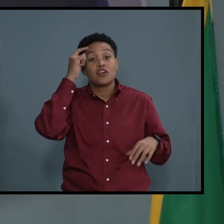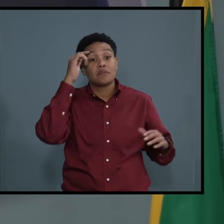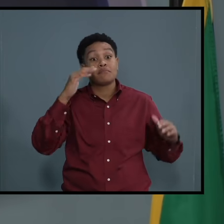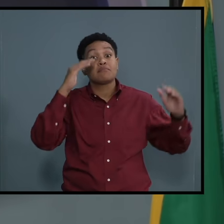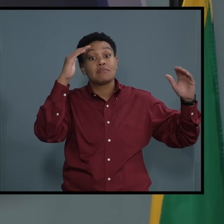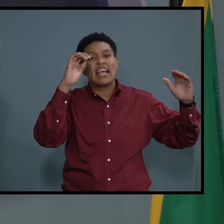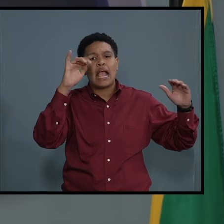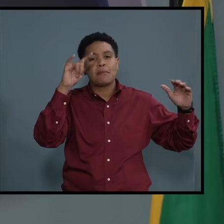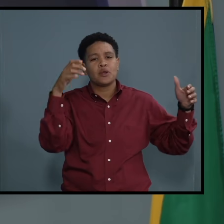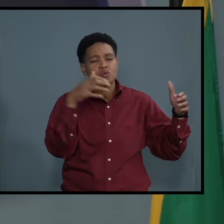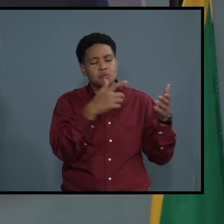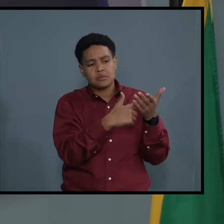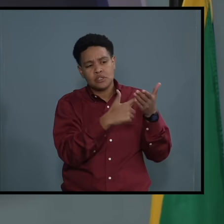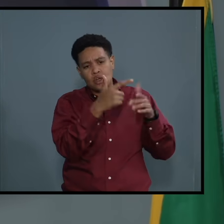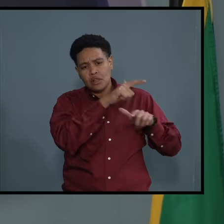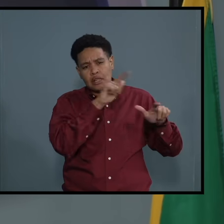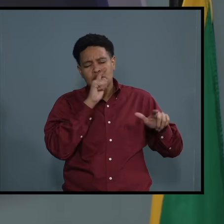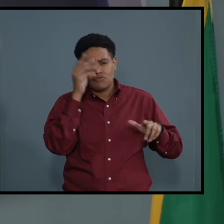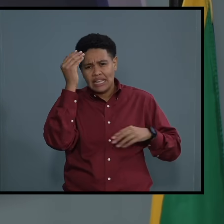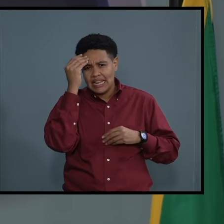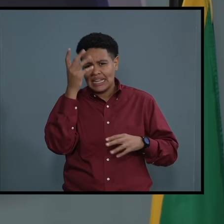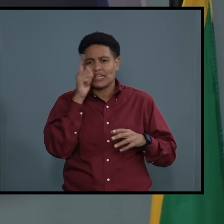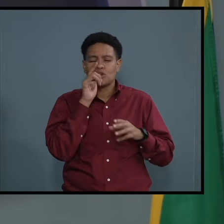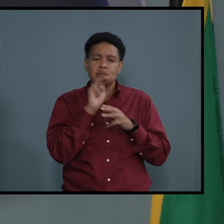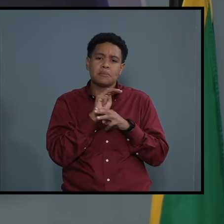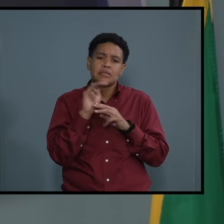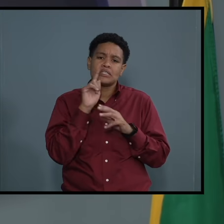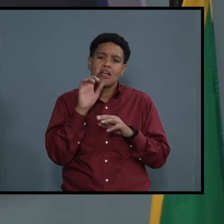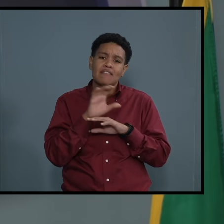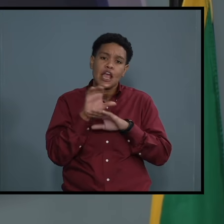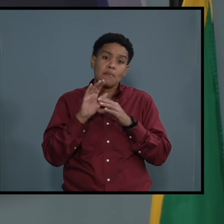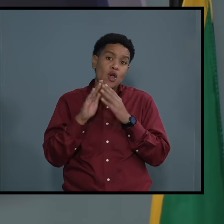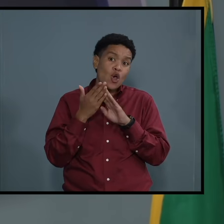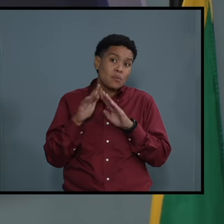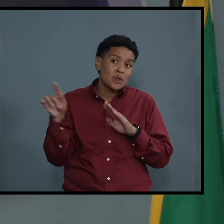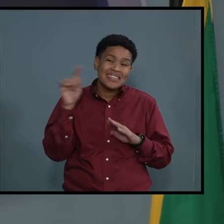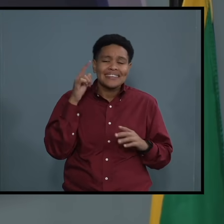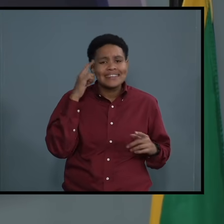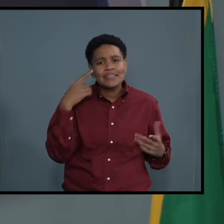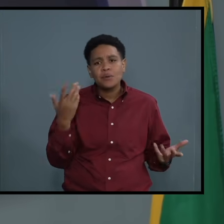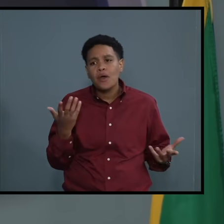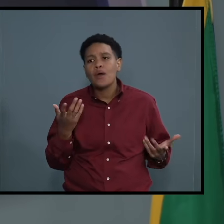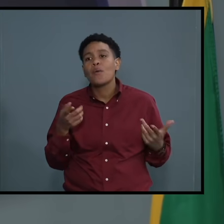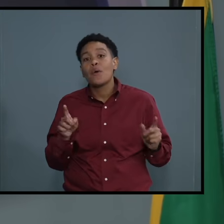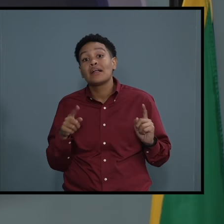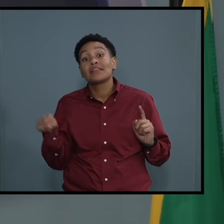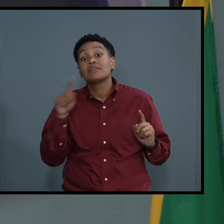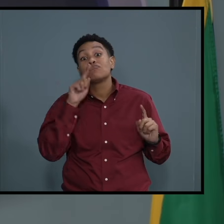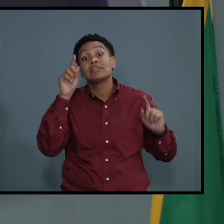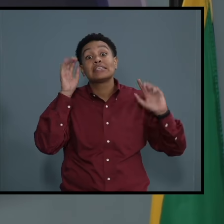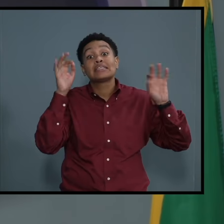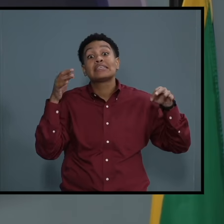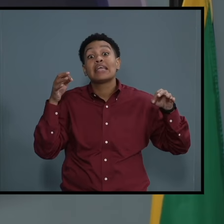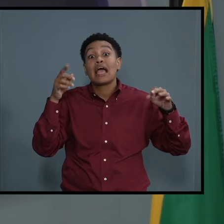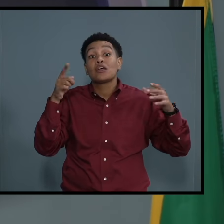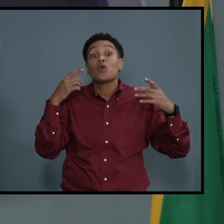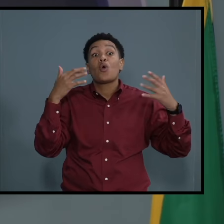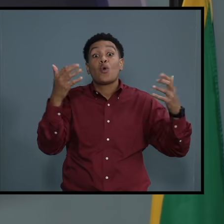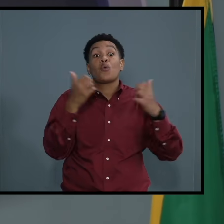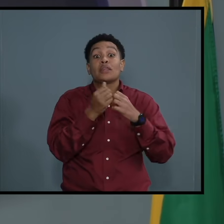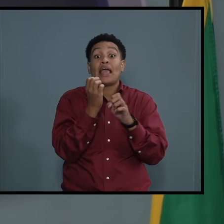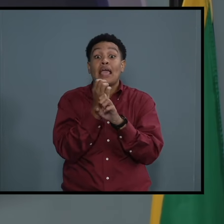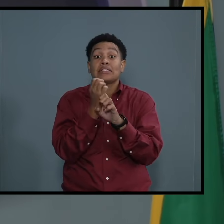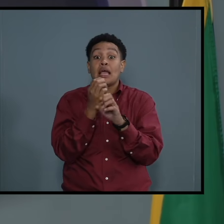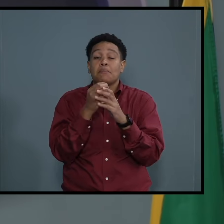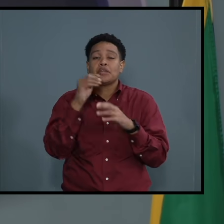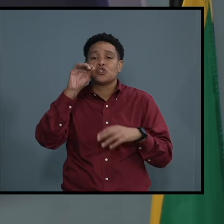and indicated to the ministers of CARICOM that whilst they have decided to go with the exam